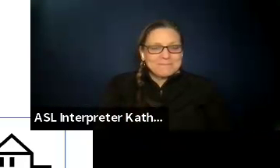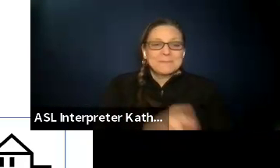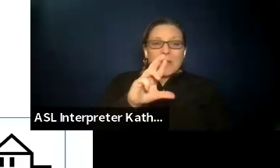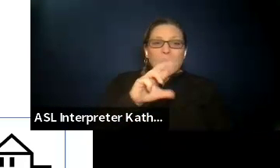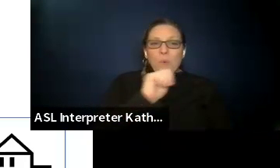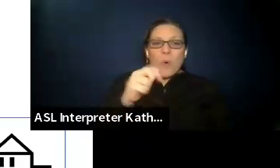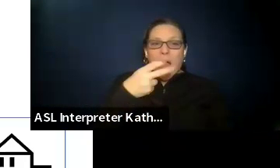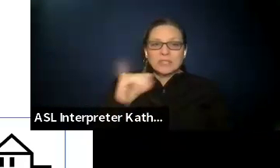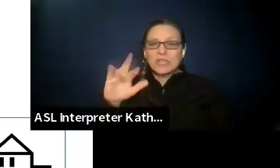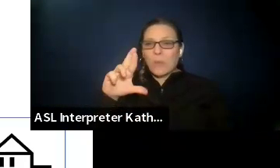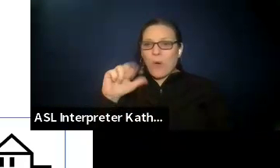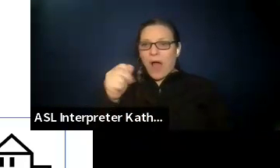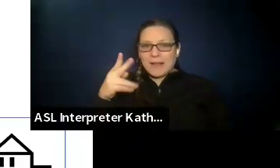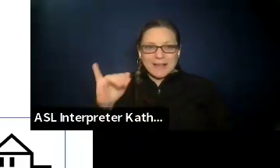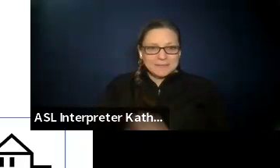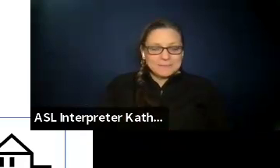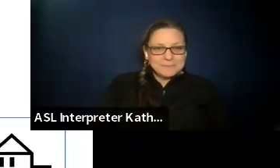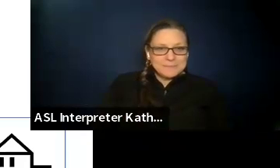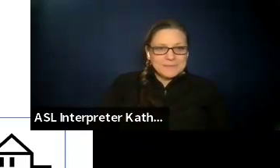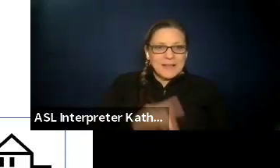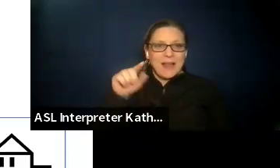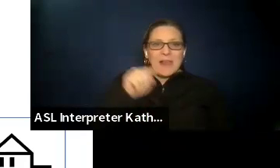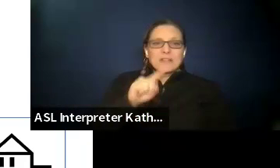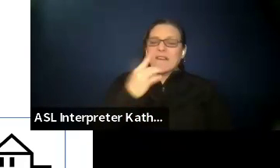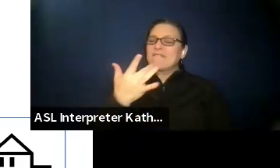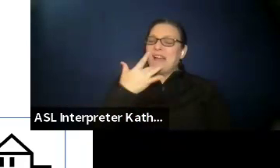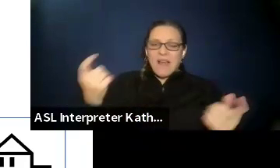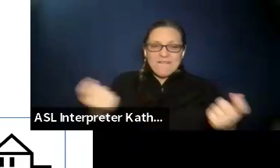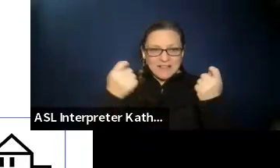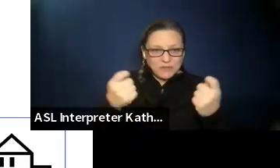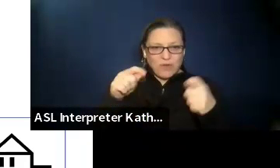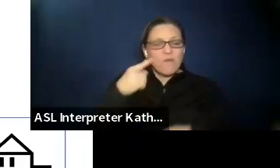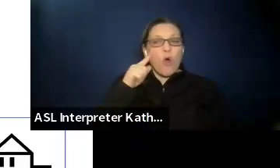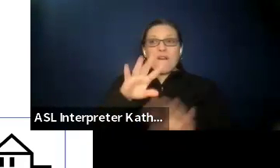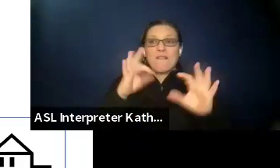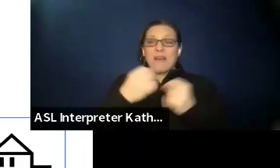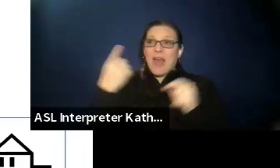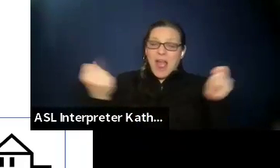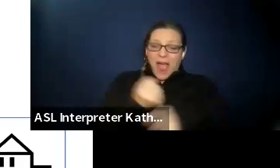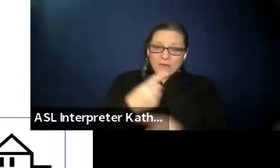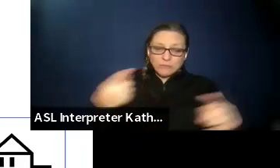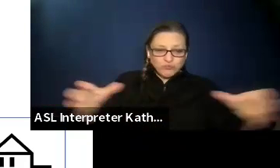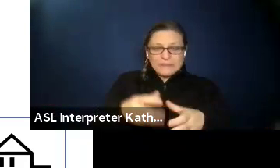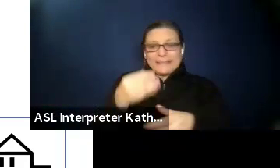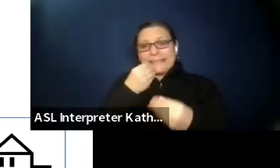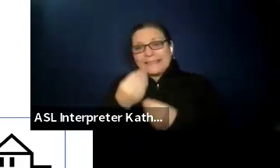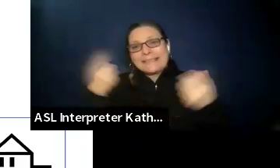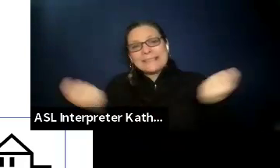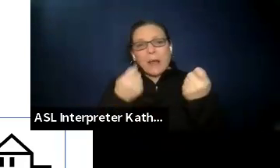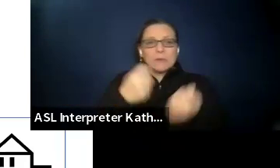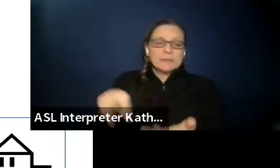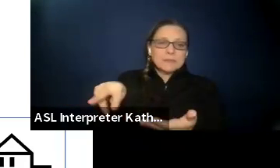Rashi's Rockies. Raksha Bandhan is Rashi's favorite festival. Every year, her family comes together to eat and celebrate and